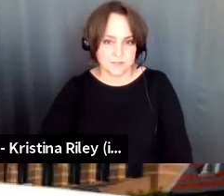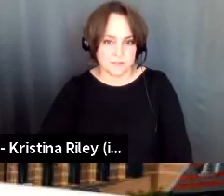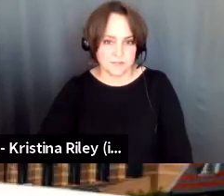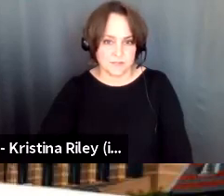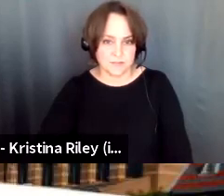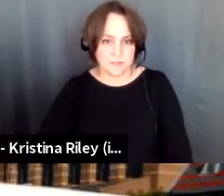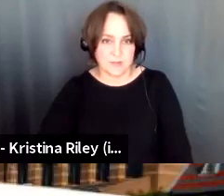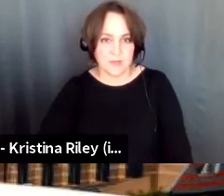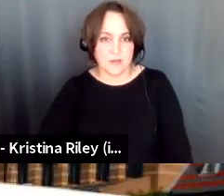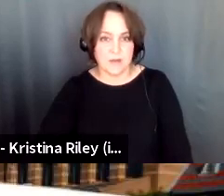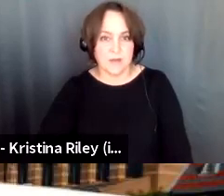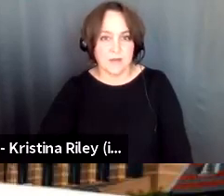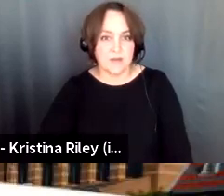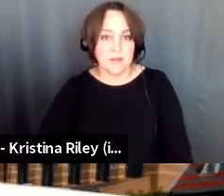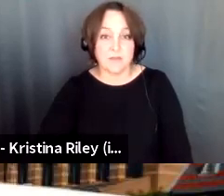individuals